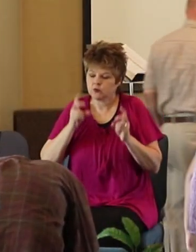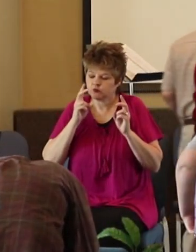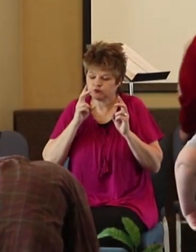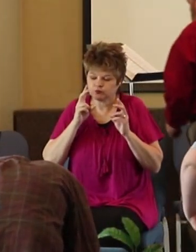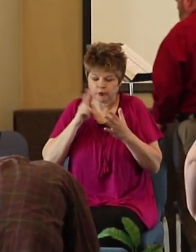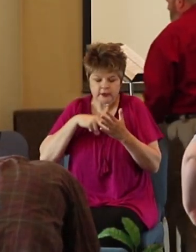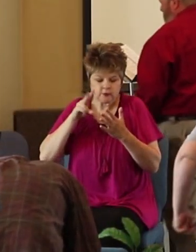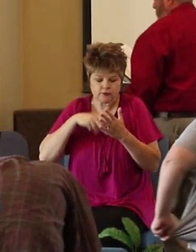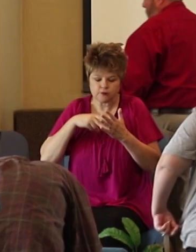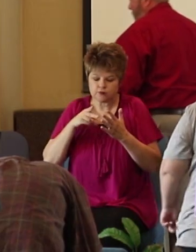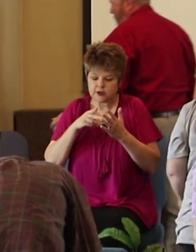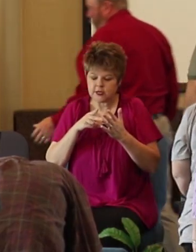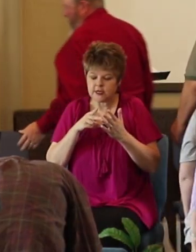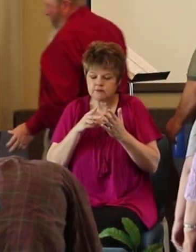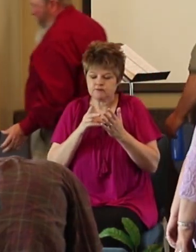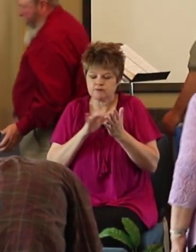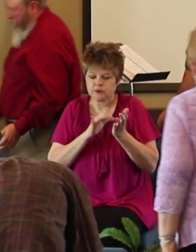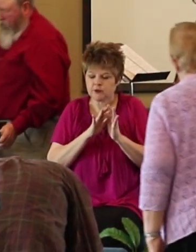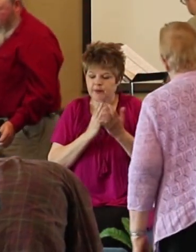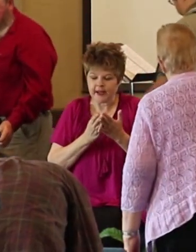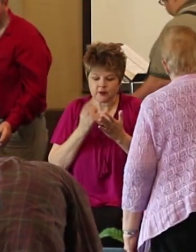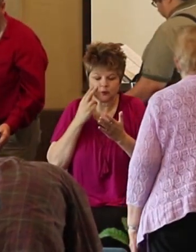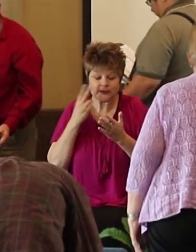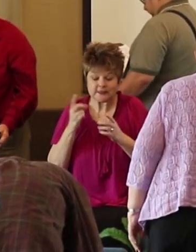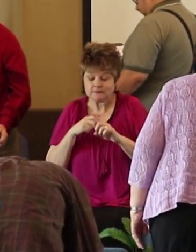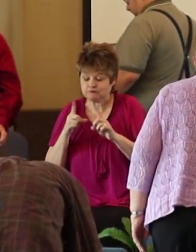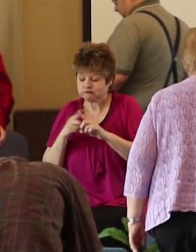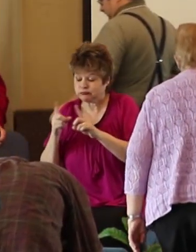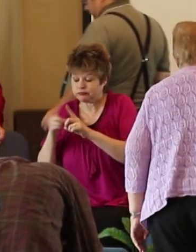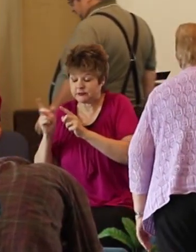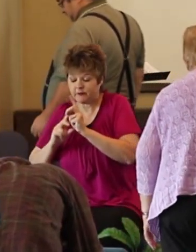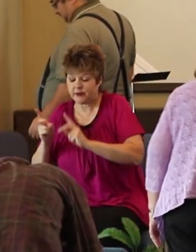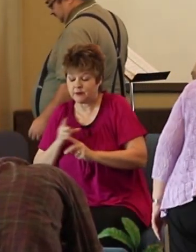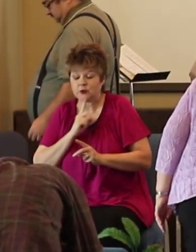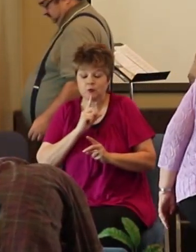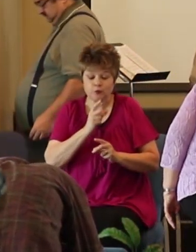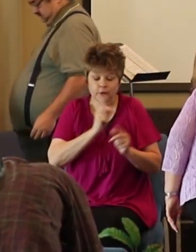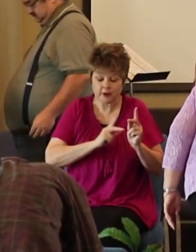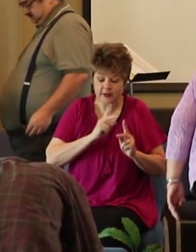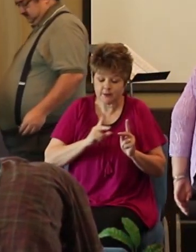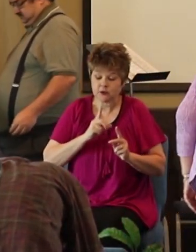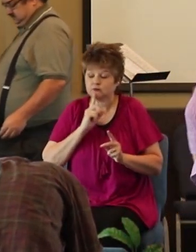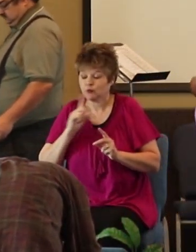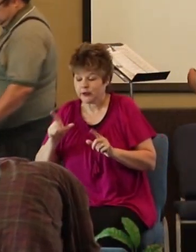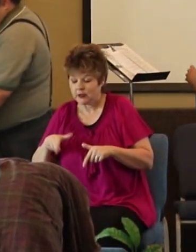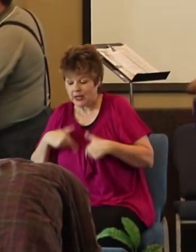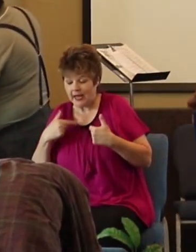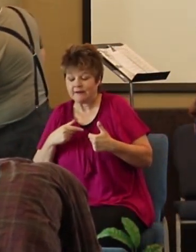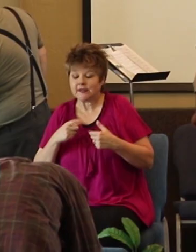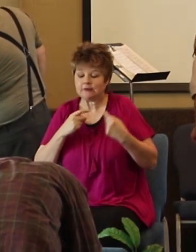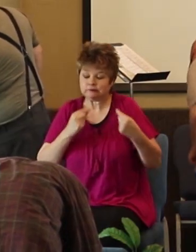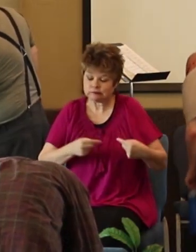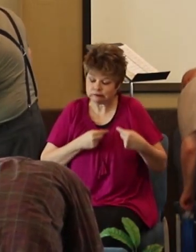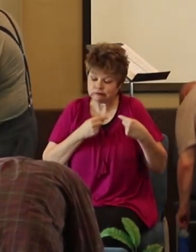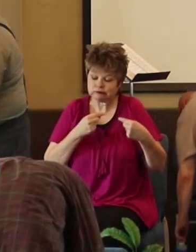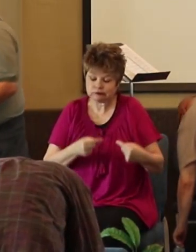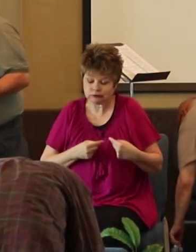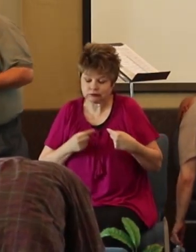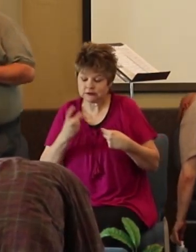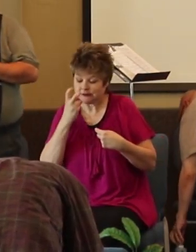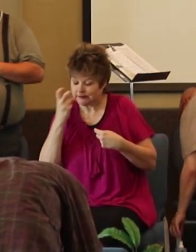word and we see all these different people that were real people that lived real lives and had struggles and doubts and fears and